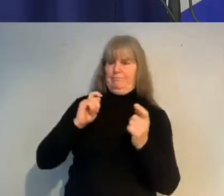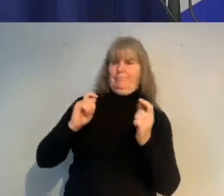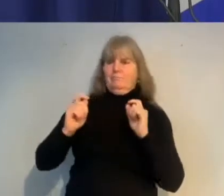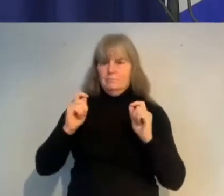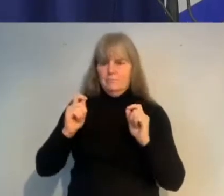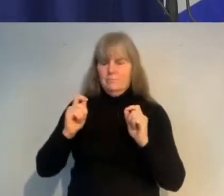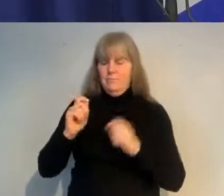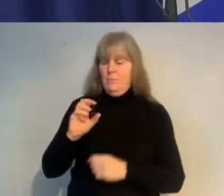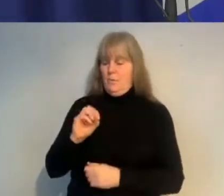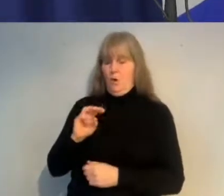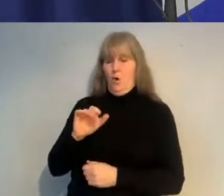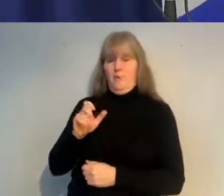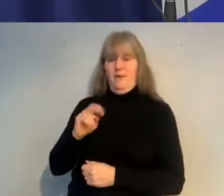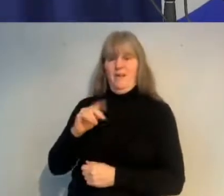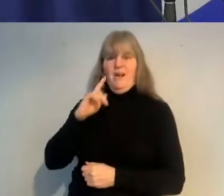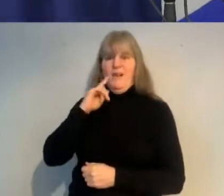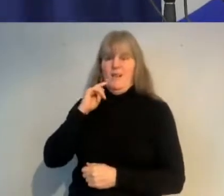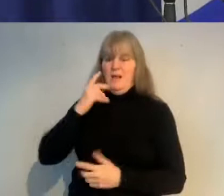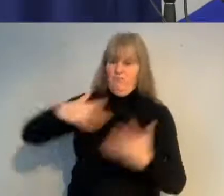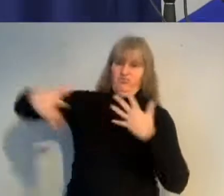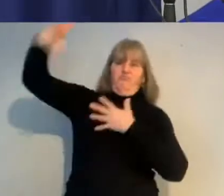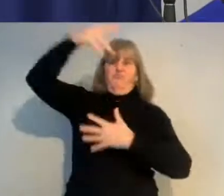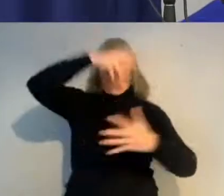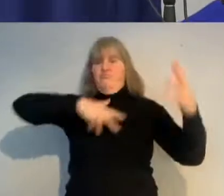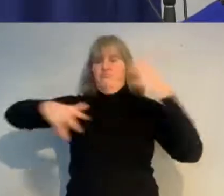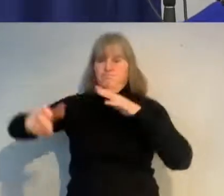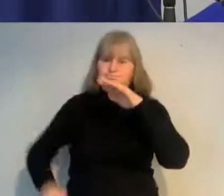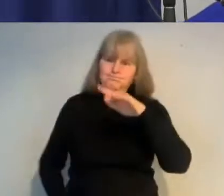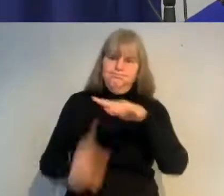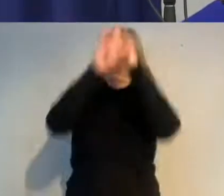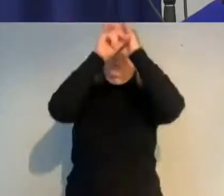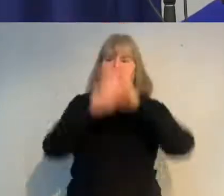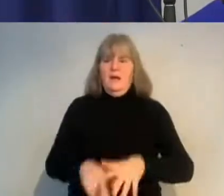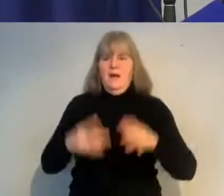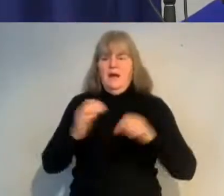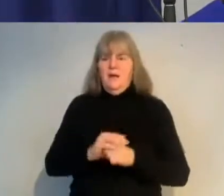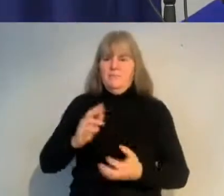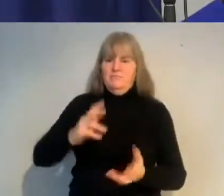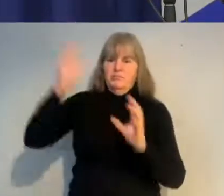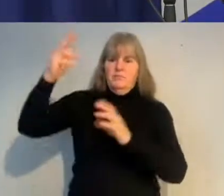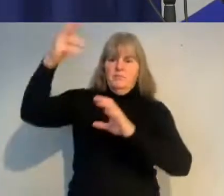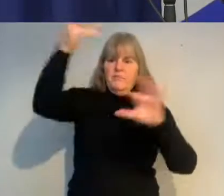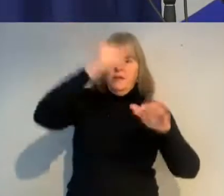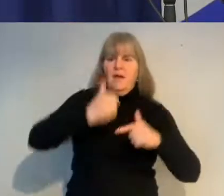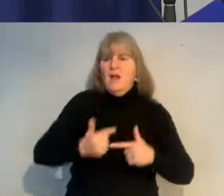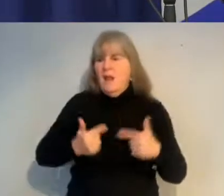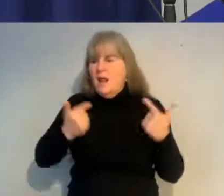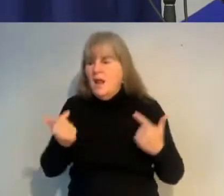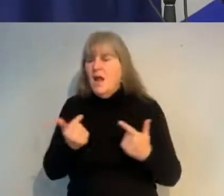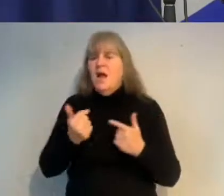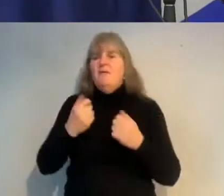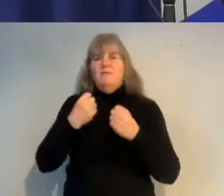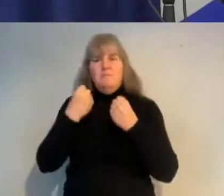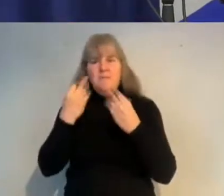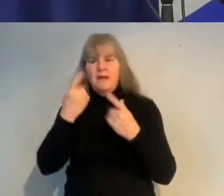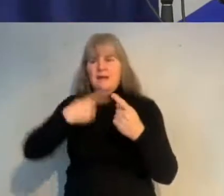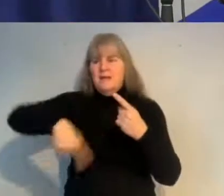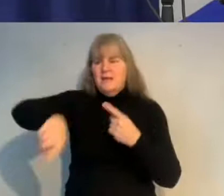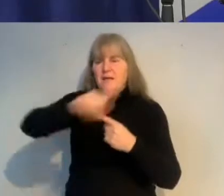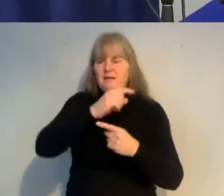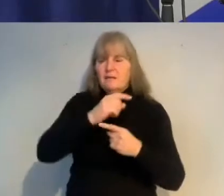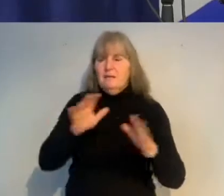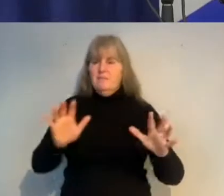that's blown in. It's causing disruptions to many lives and facing many of us to respond.